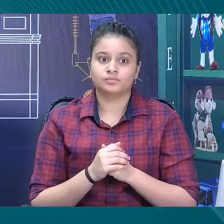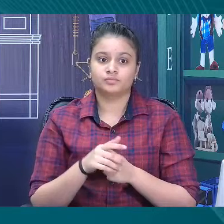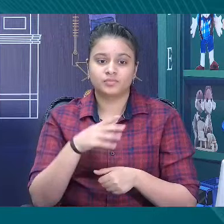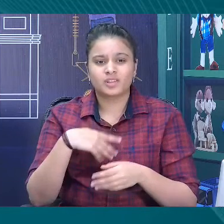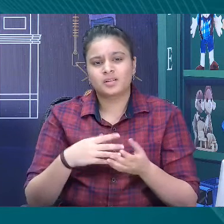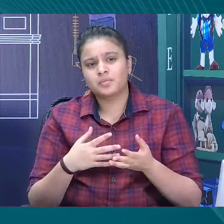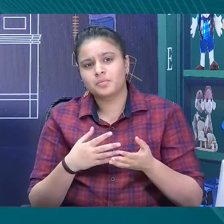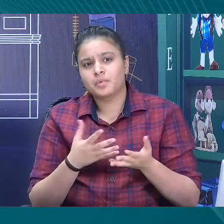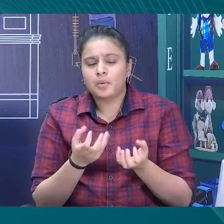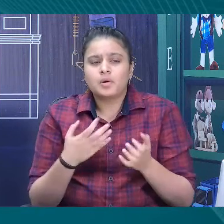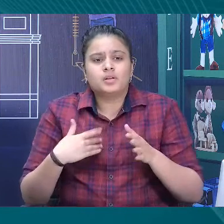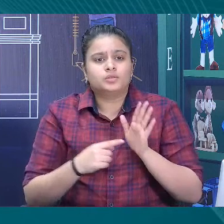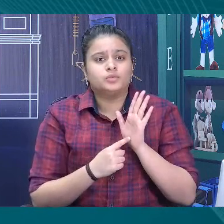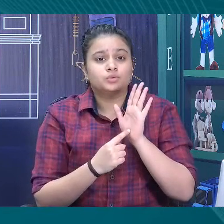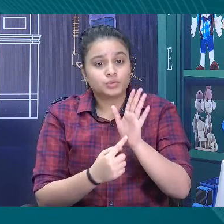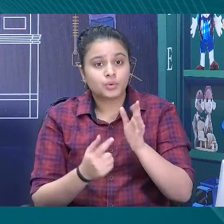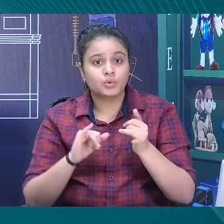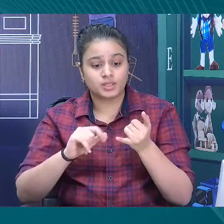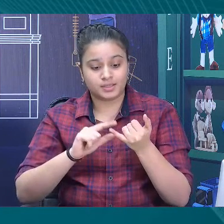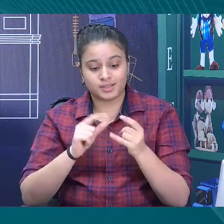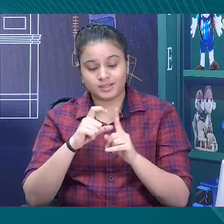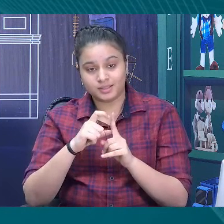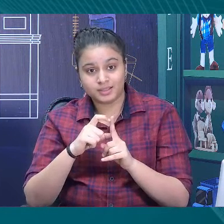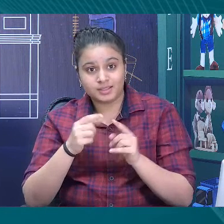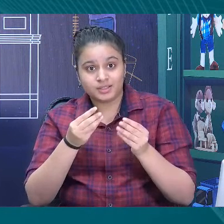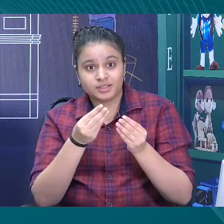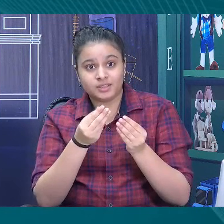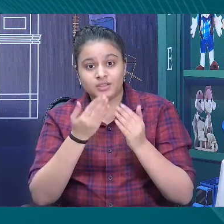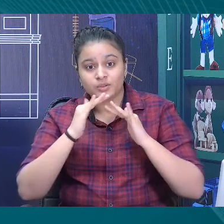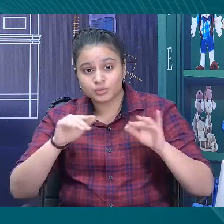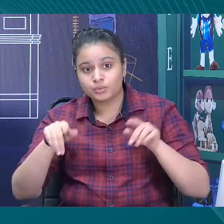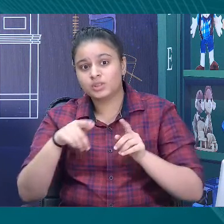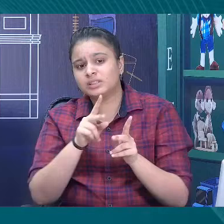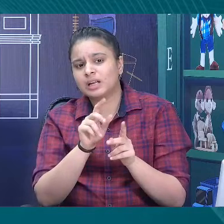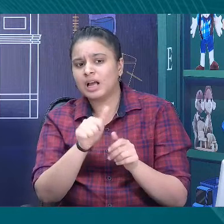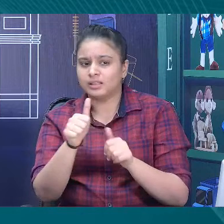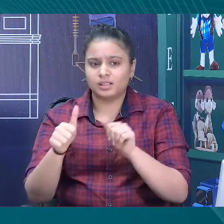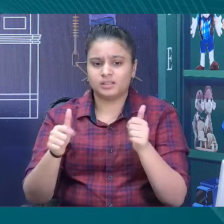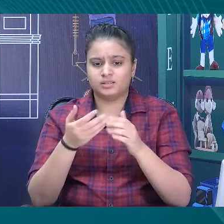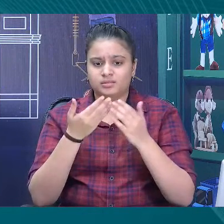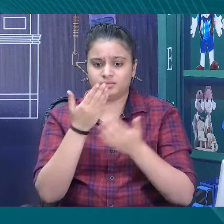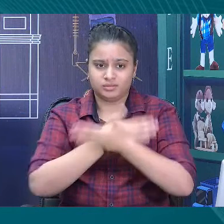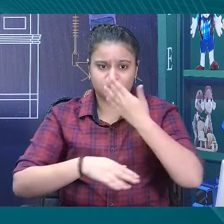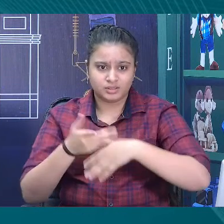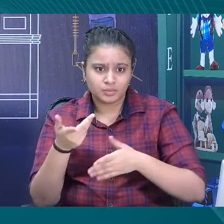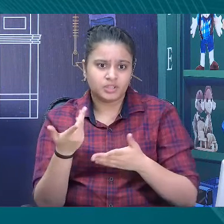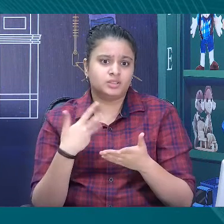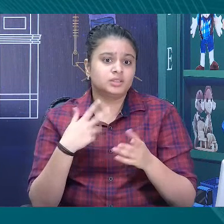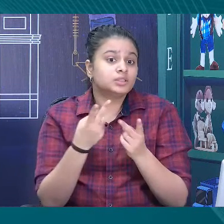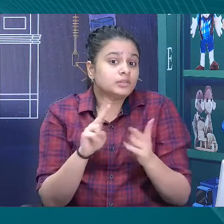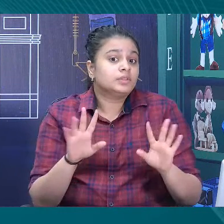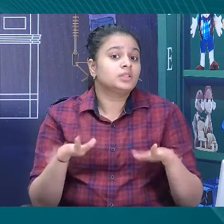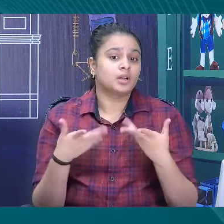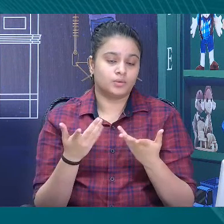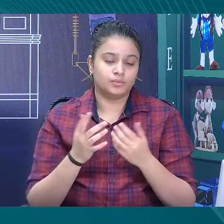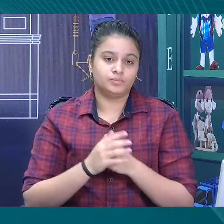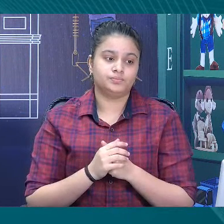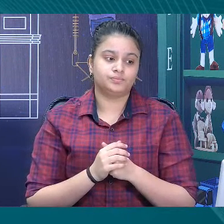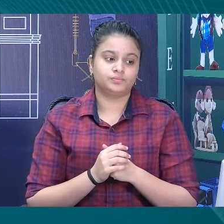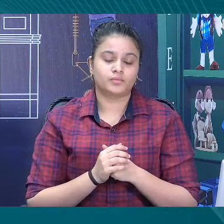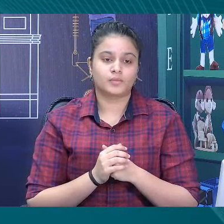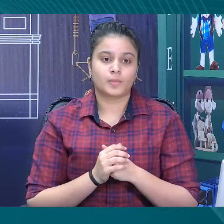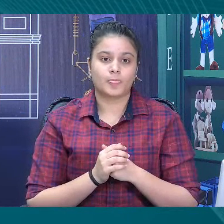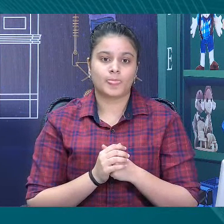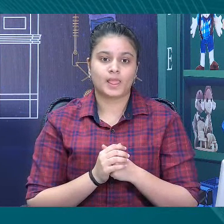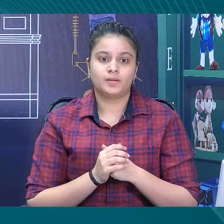we are looking at SLDs, or for that matter, other disabilities or other disabling conditions as well, as just